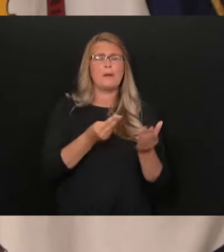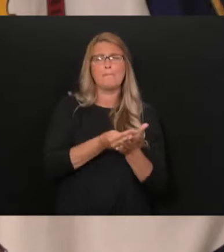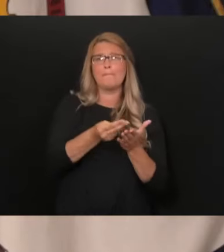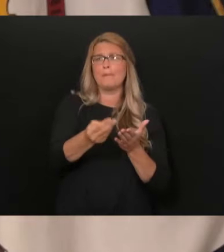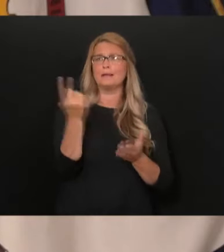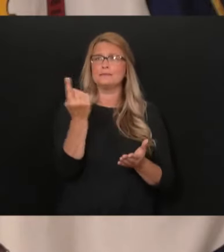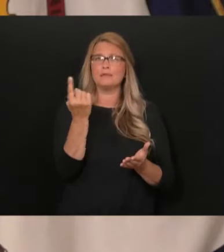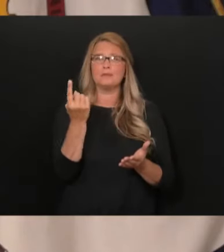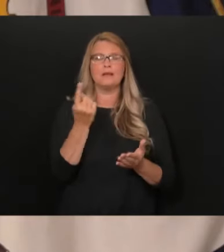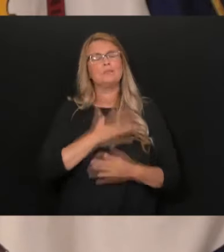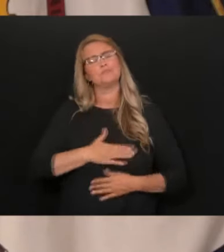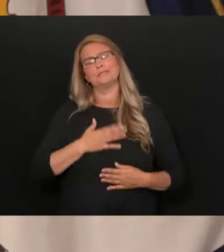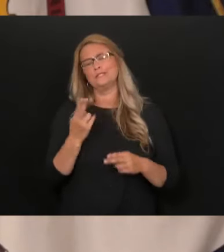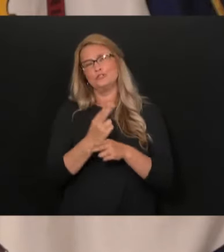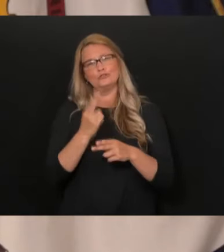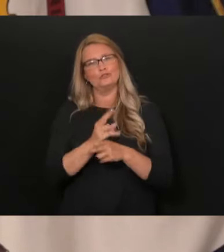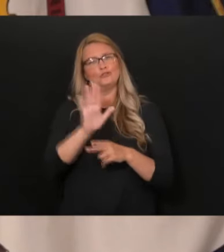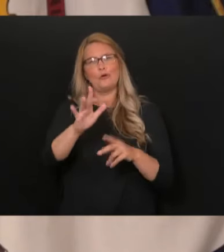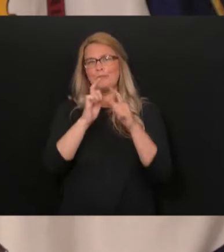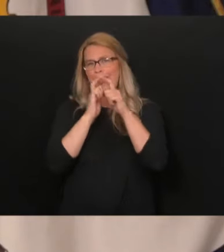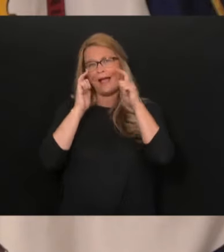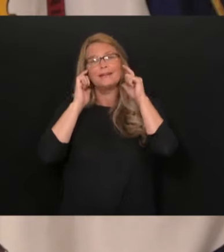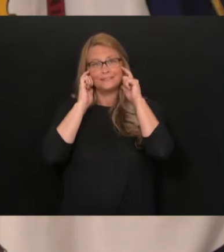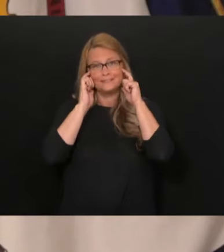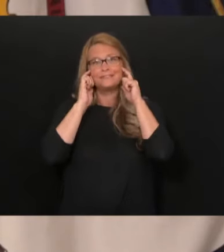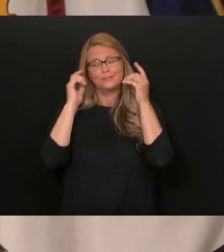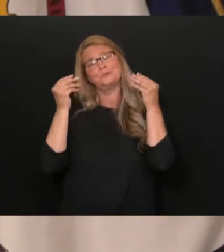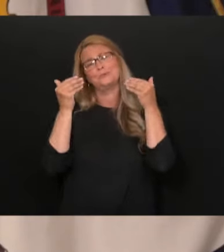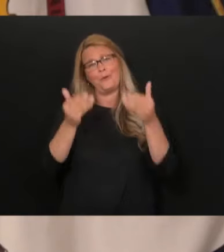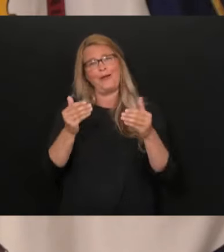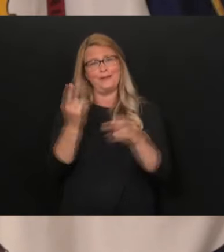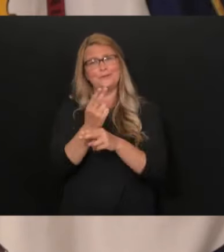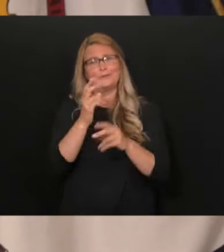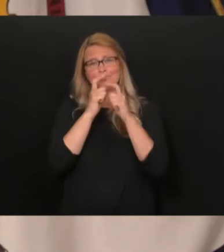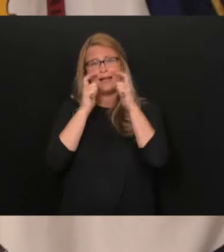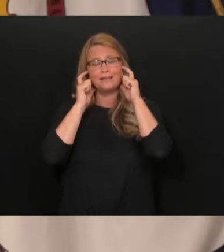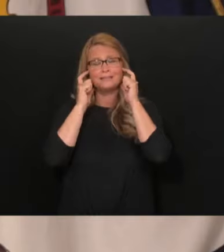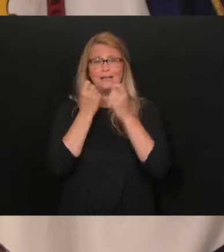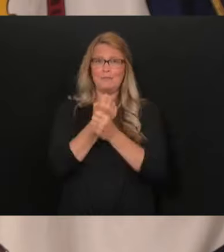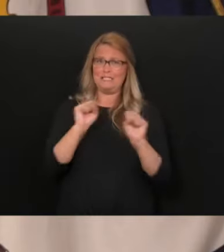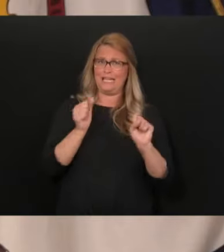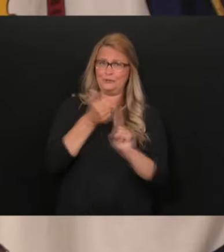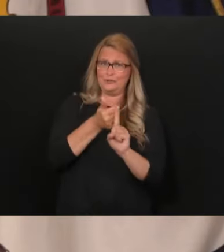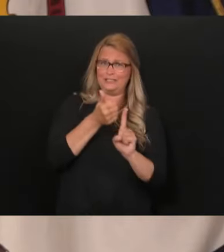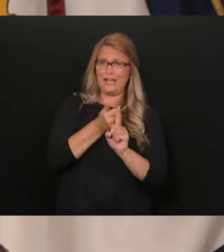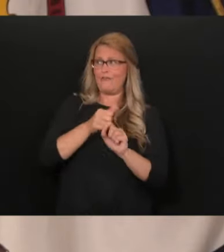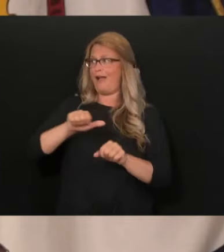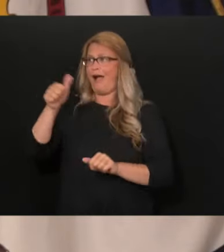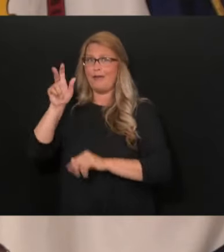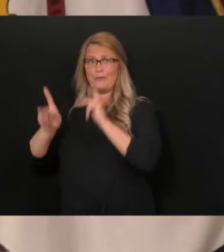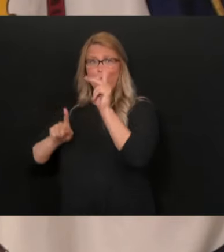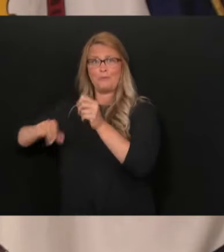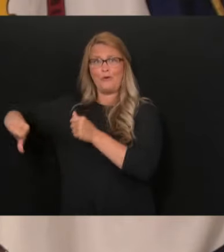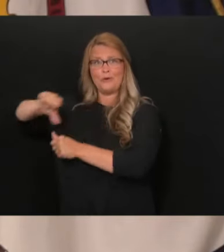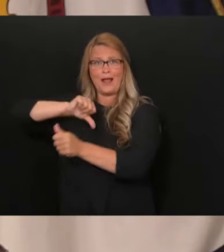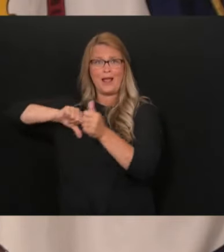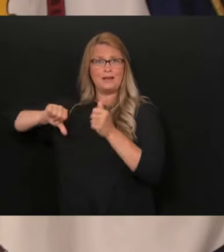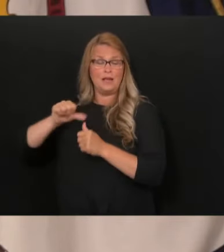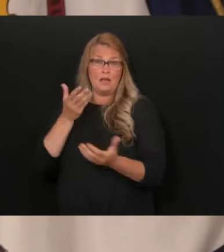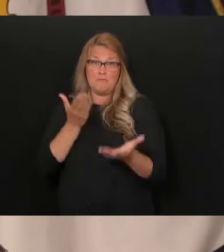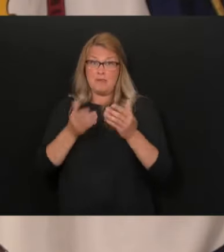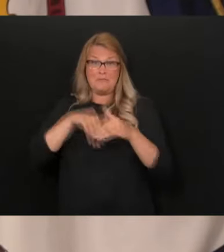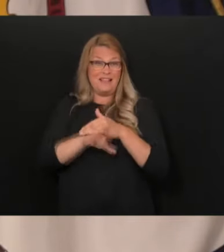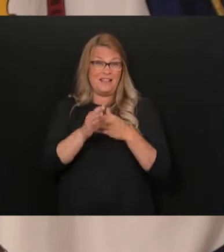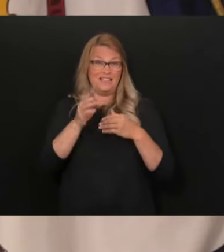something? Wear your mask. For crying out loud, just wear your mask. Protect yourself and others around you. You may be in the store